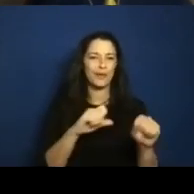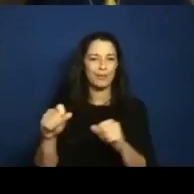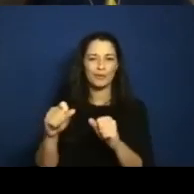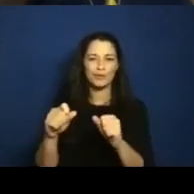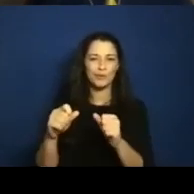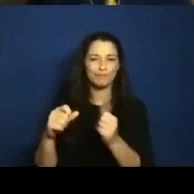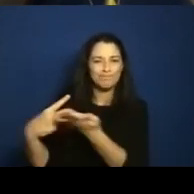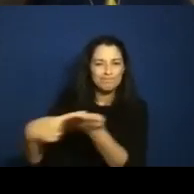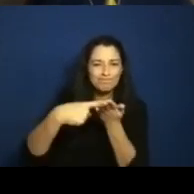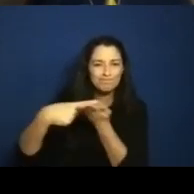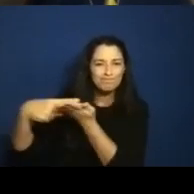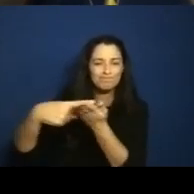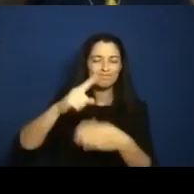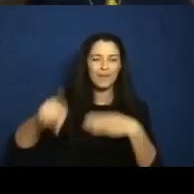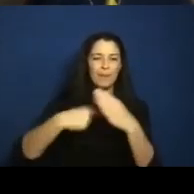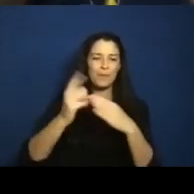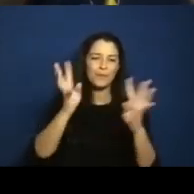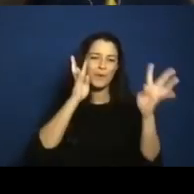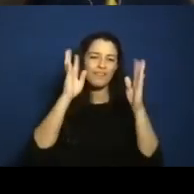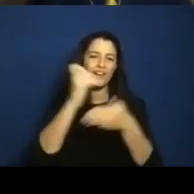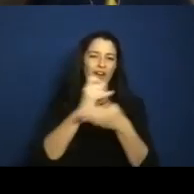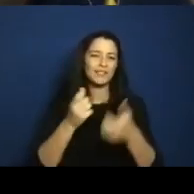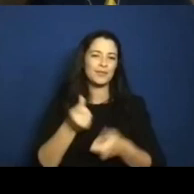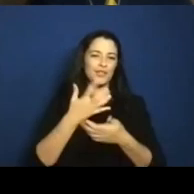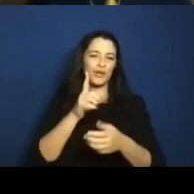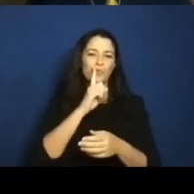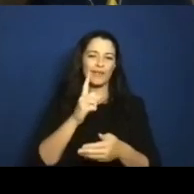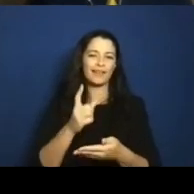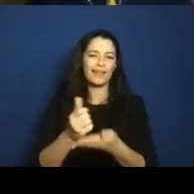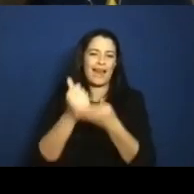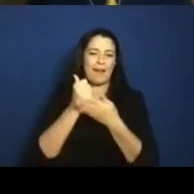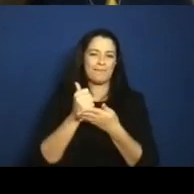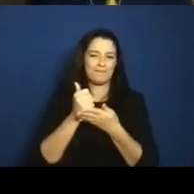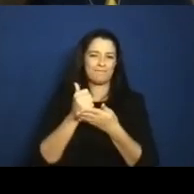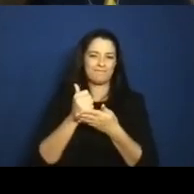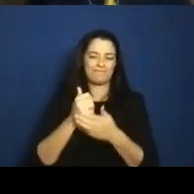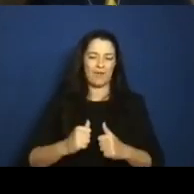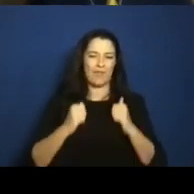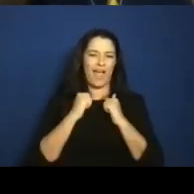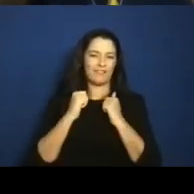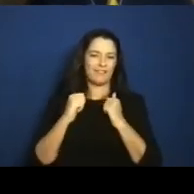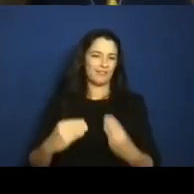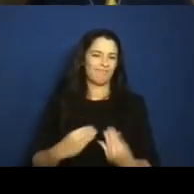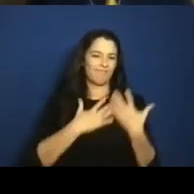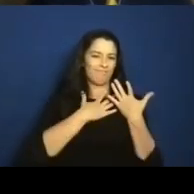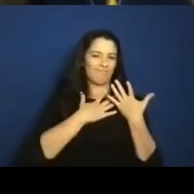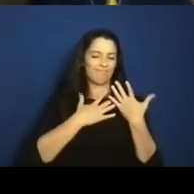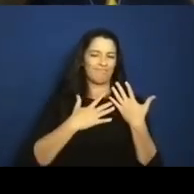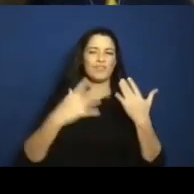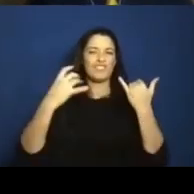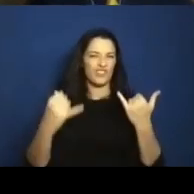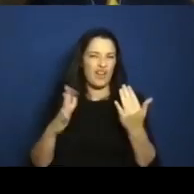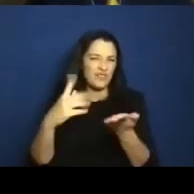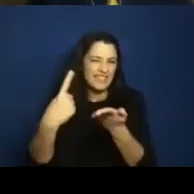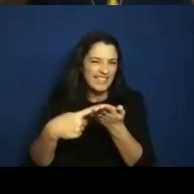and how artistic expression can really help to enrich our lives. And so, you know, if we can in the next few minutes, just talk about that a